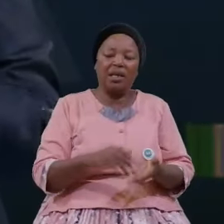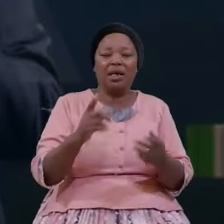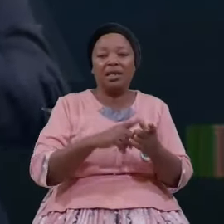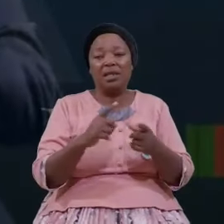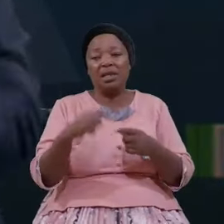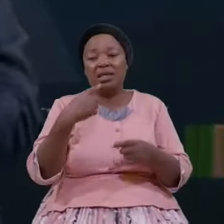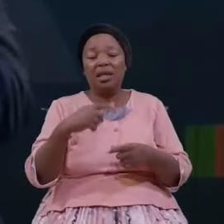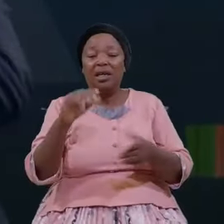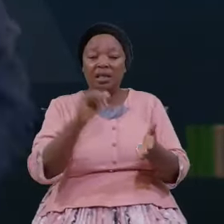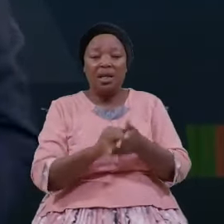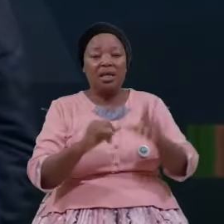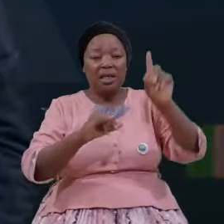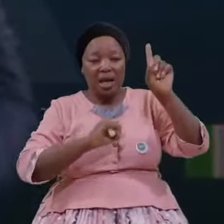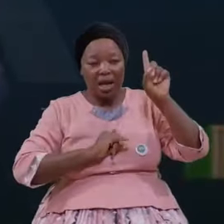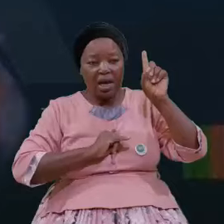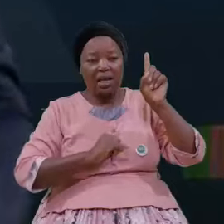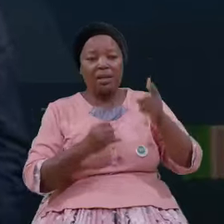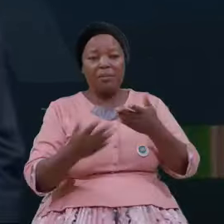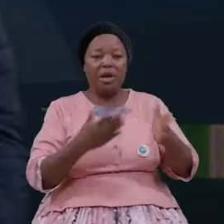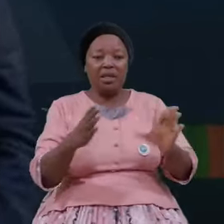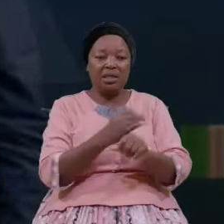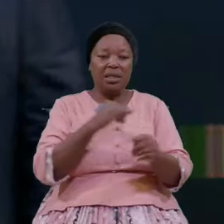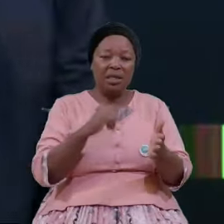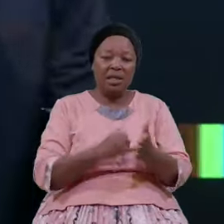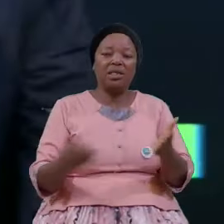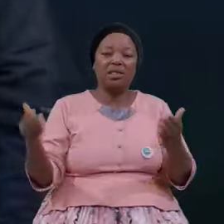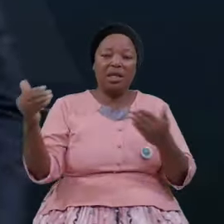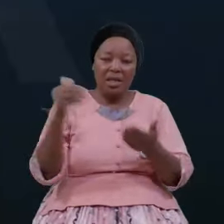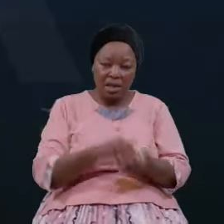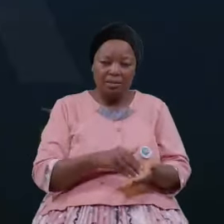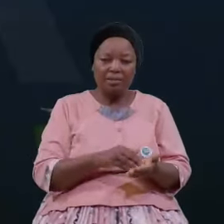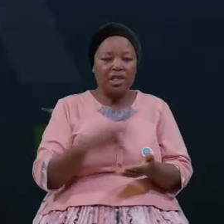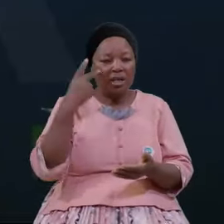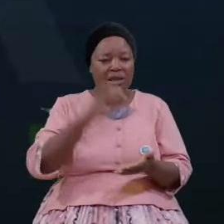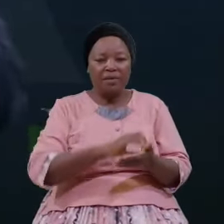I might take it again. Look at verse 18.